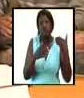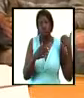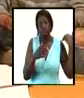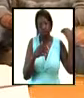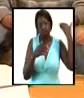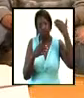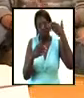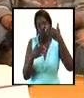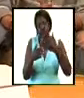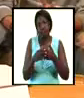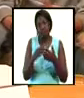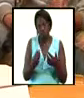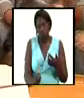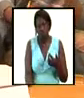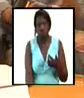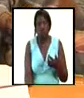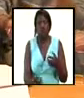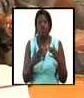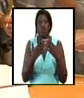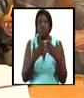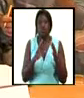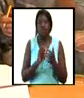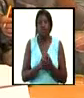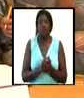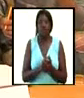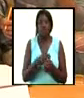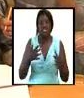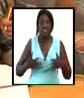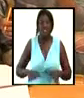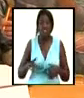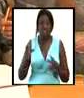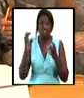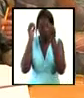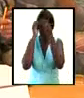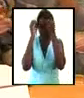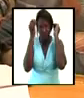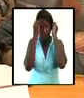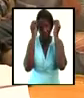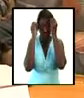pre-primary. Girls are too confusing.